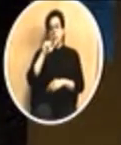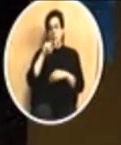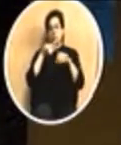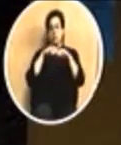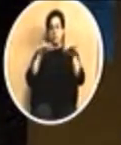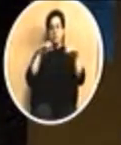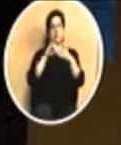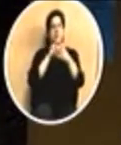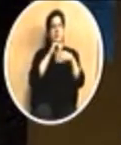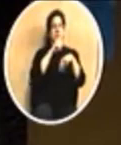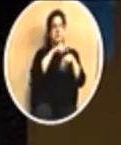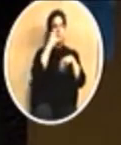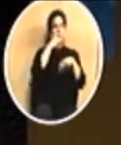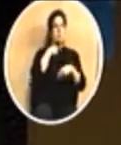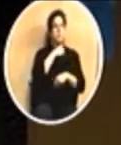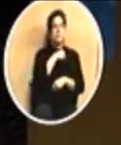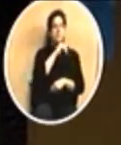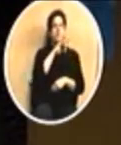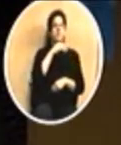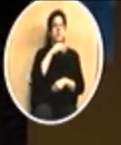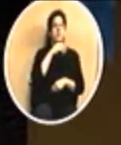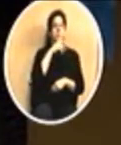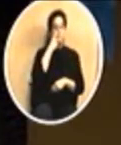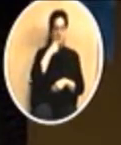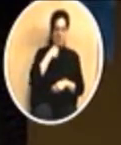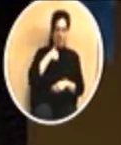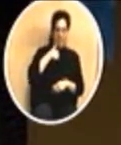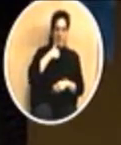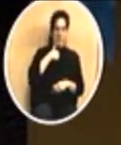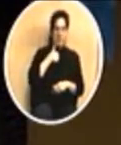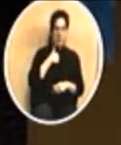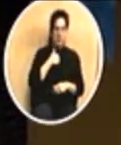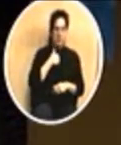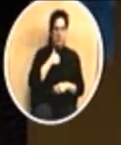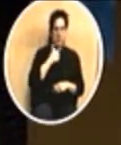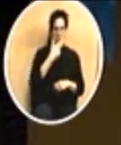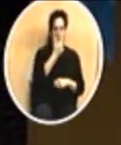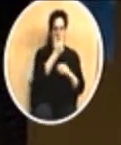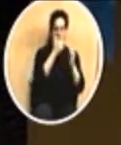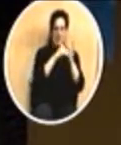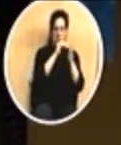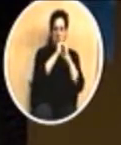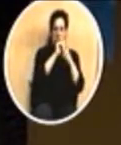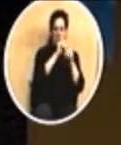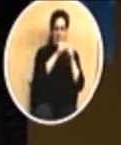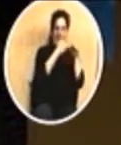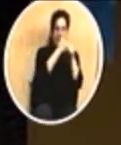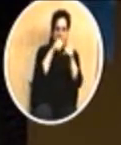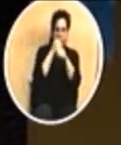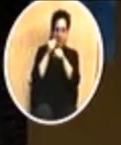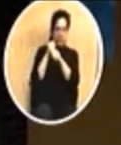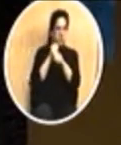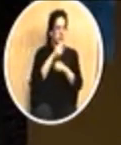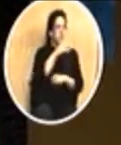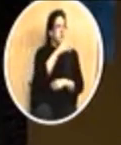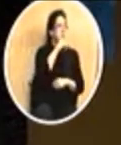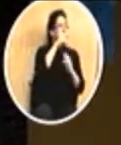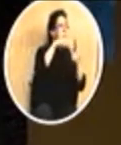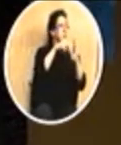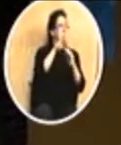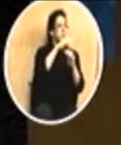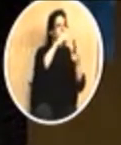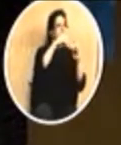is a time reserved for members of the public. That's me, taxpayer, $13,000 a year, so you don't be reading your emails while I'm talking. Thank you very